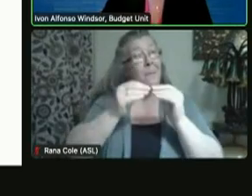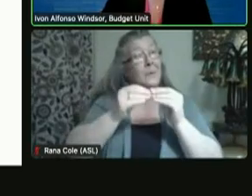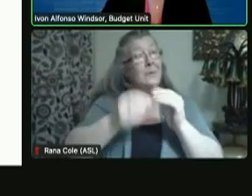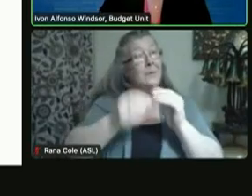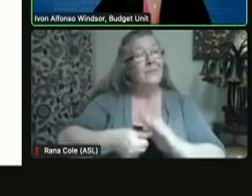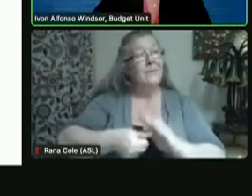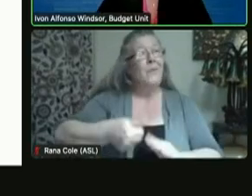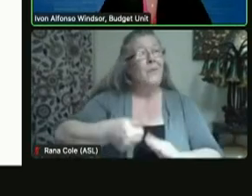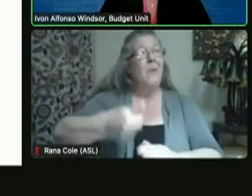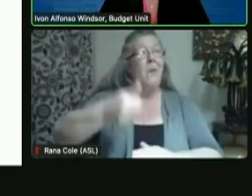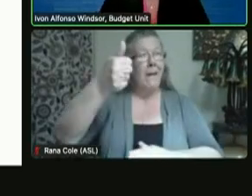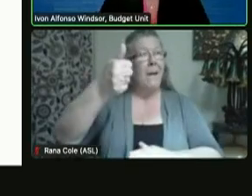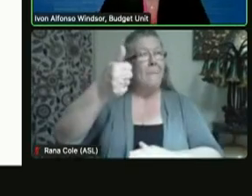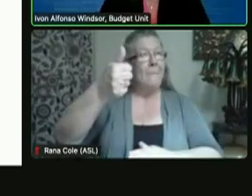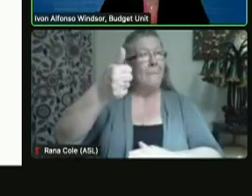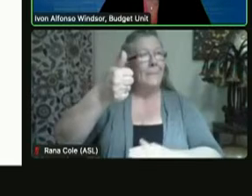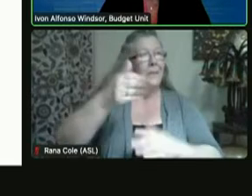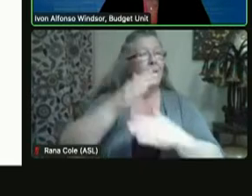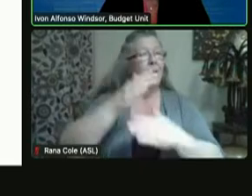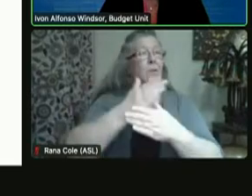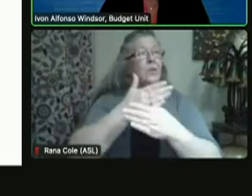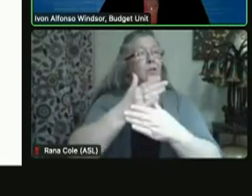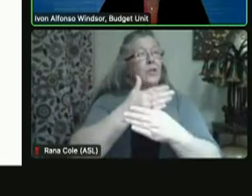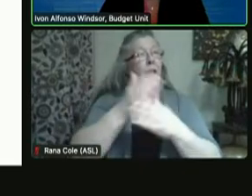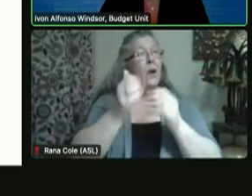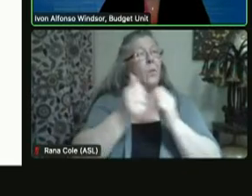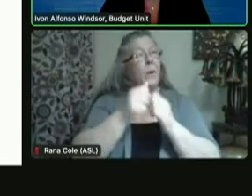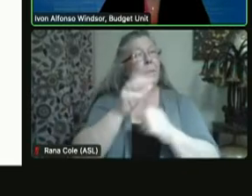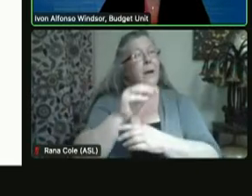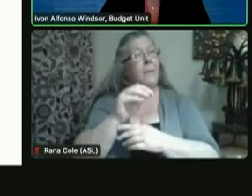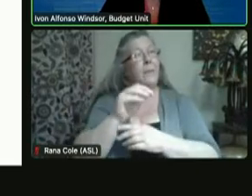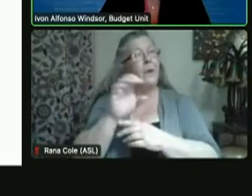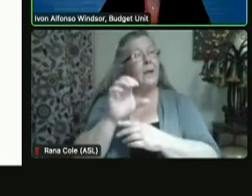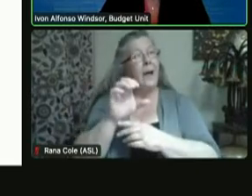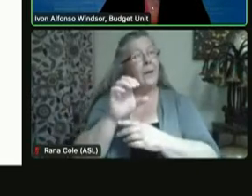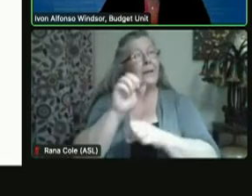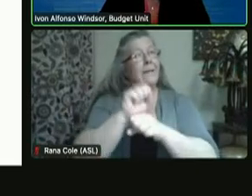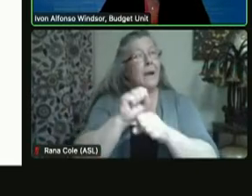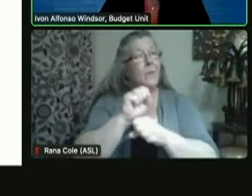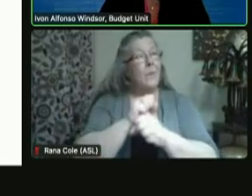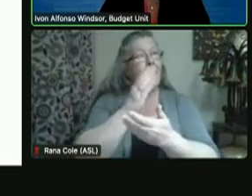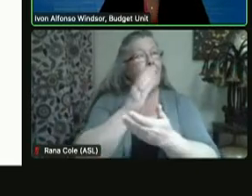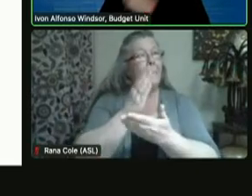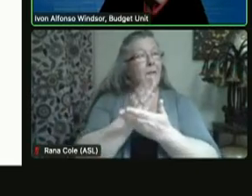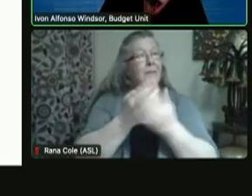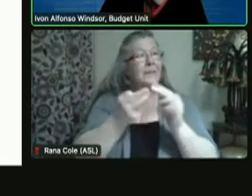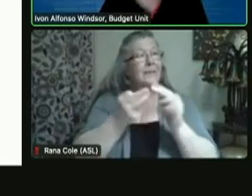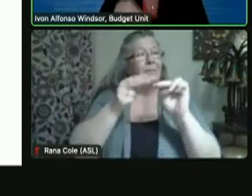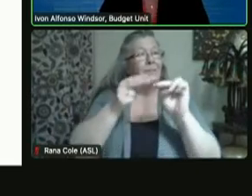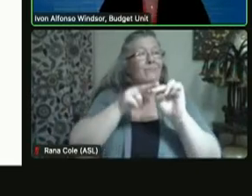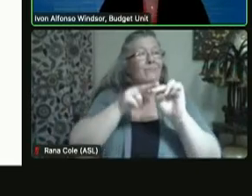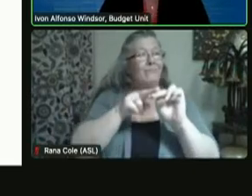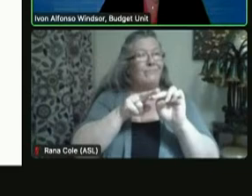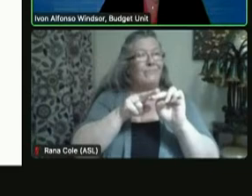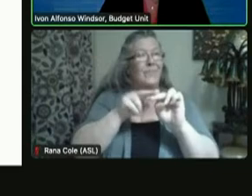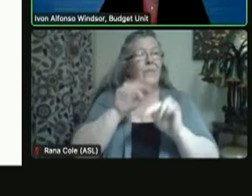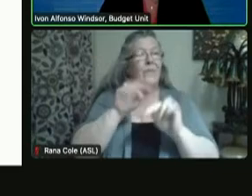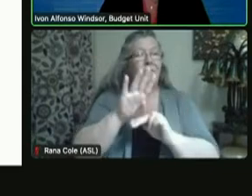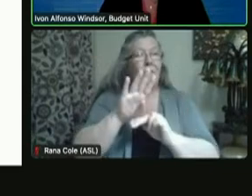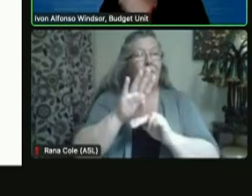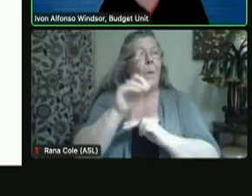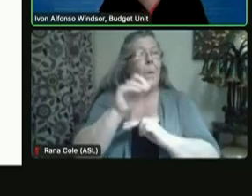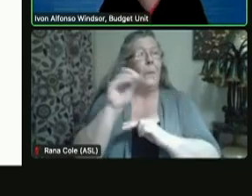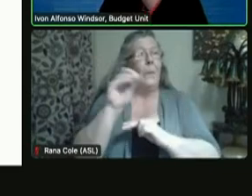MCPS share of the Montgomery County operating budget has decreased by 4%. And although Montgomery